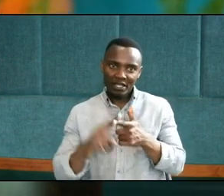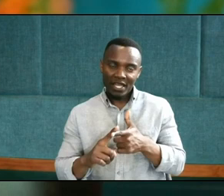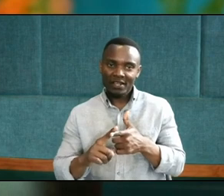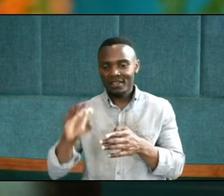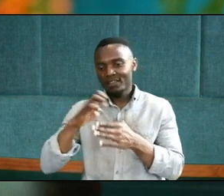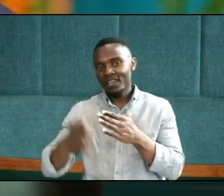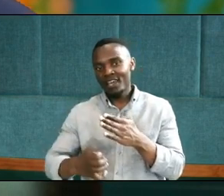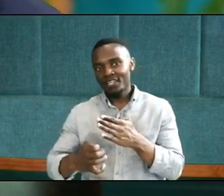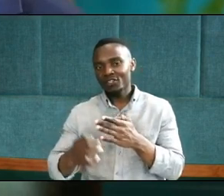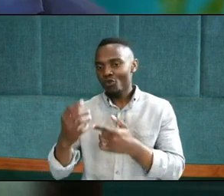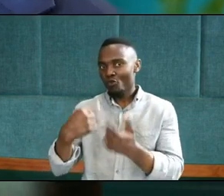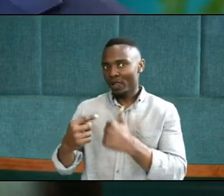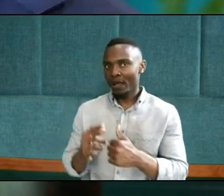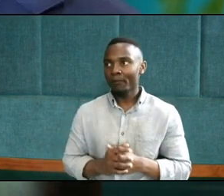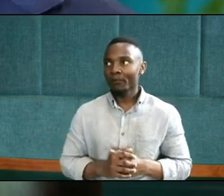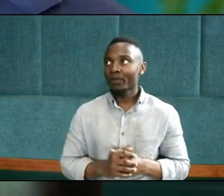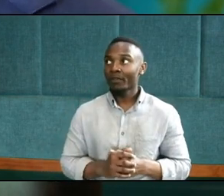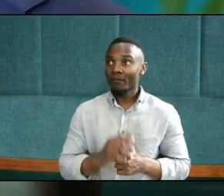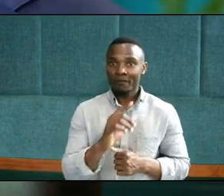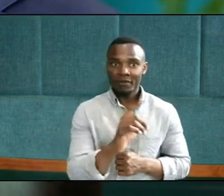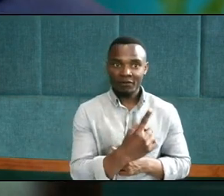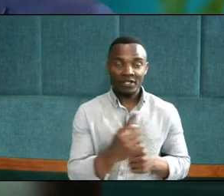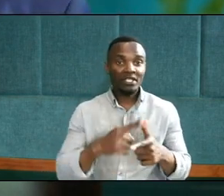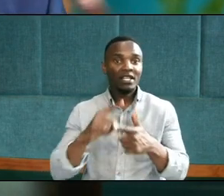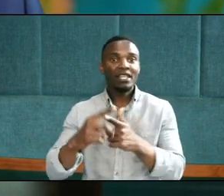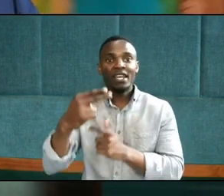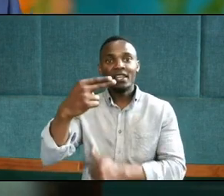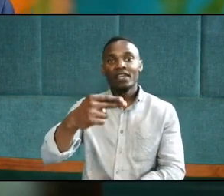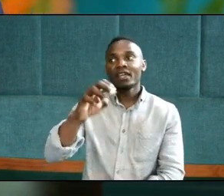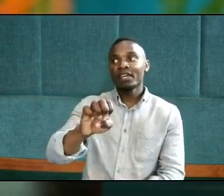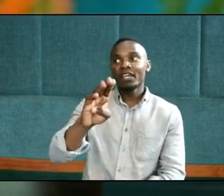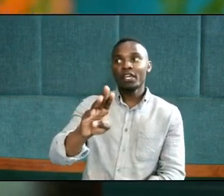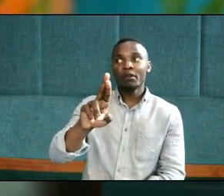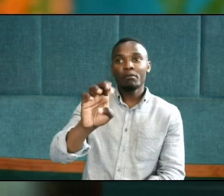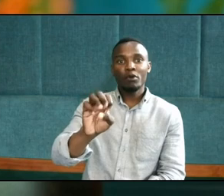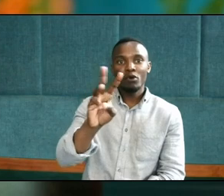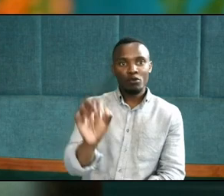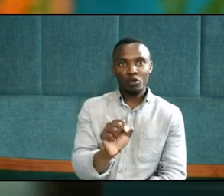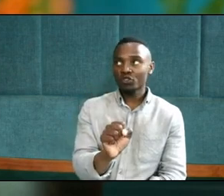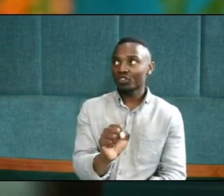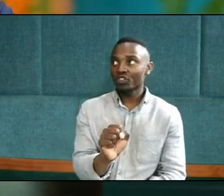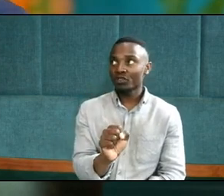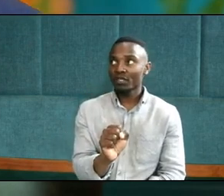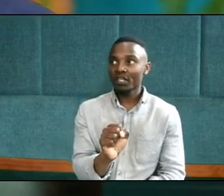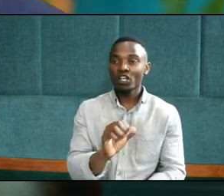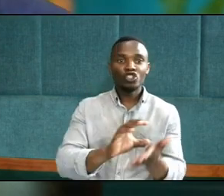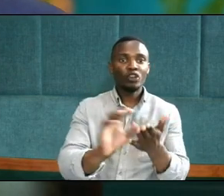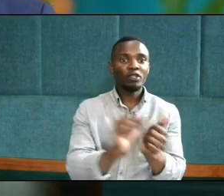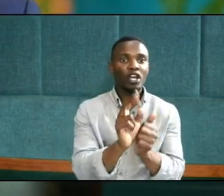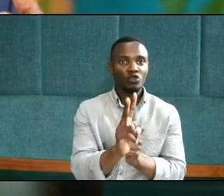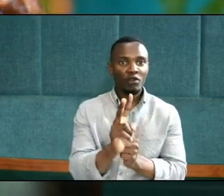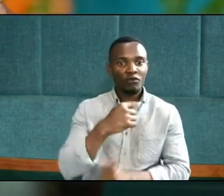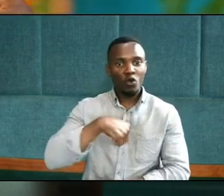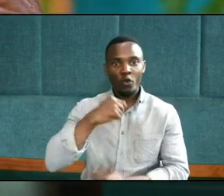shall come. So that one. And then Hebrews 12, thank you, my sister, for reading so well. We are talking about